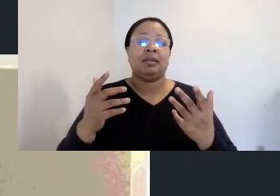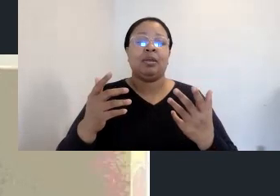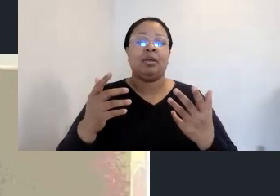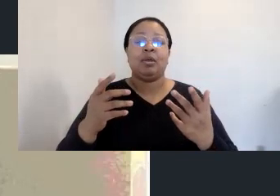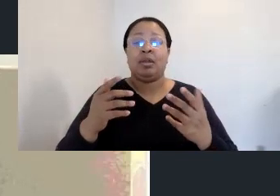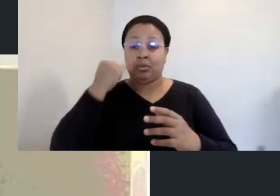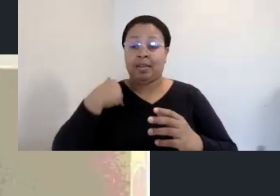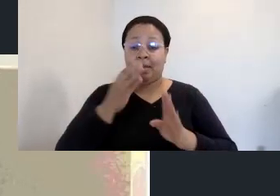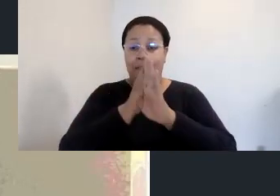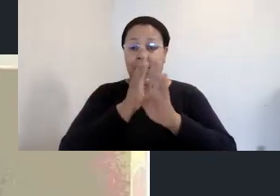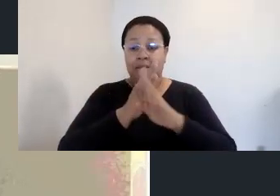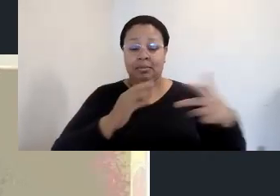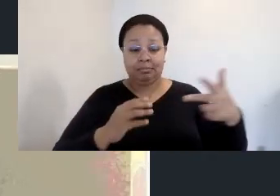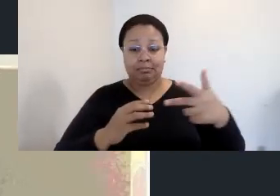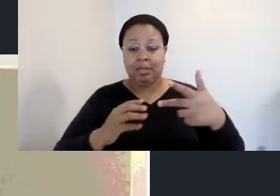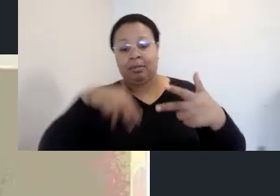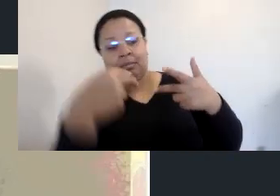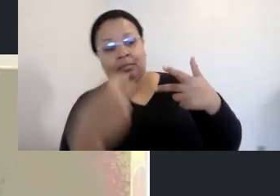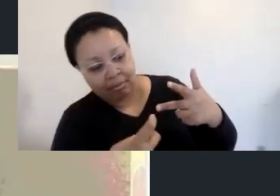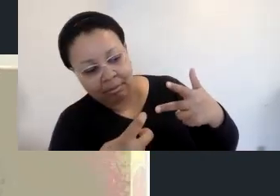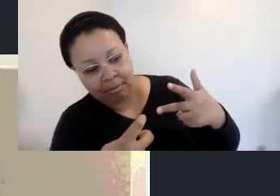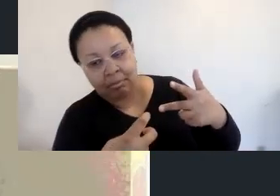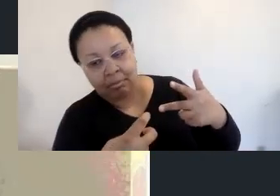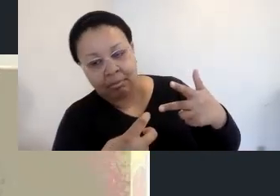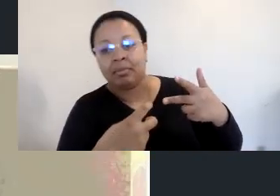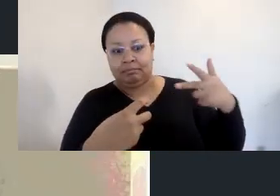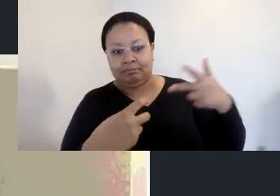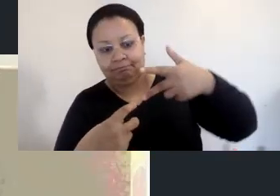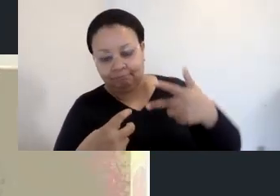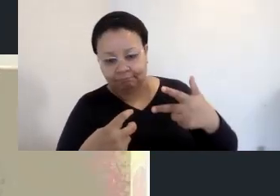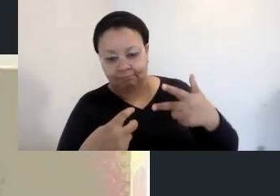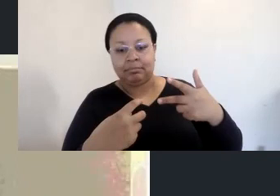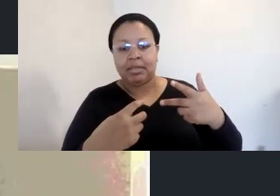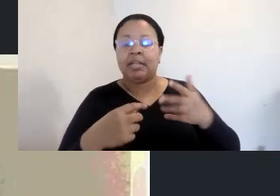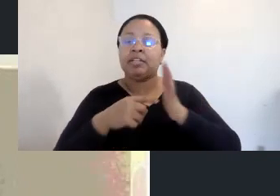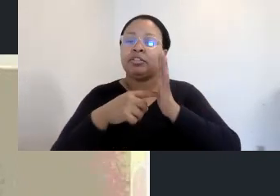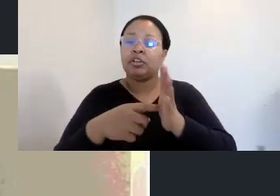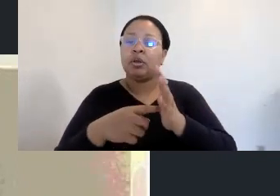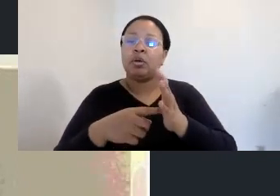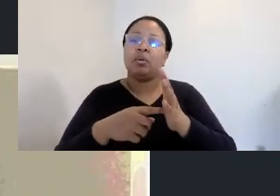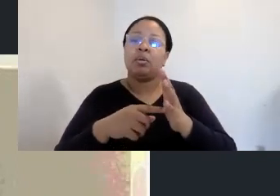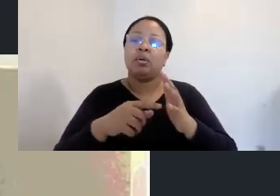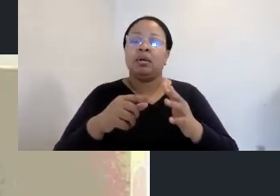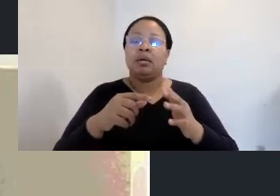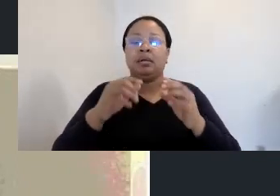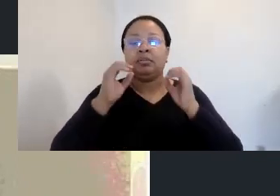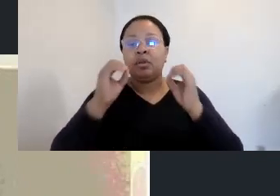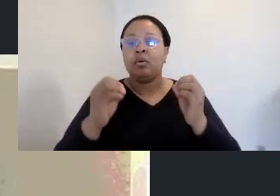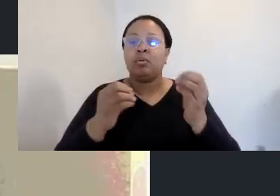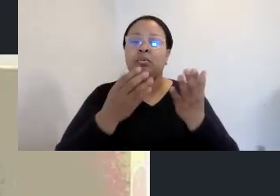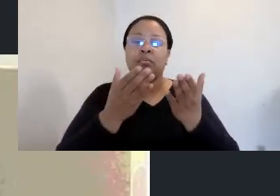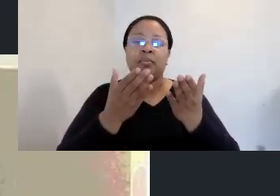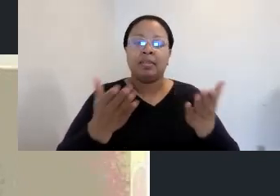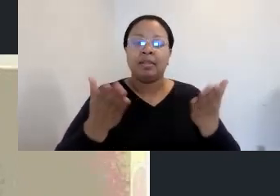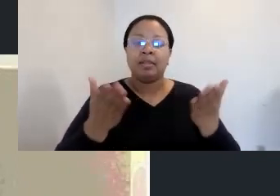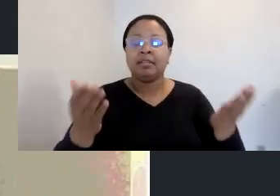accessible transportation in the state. So images filled the media, and their mantra was, we